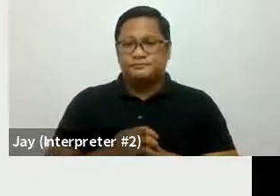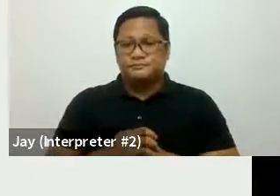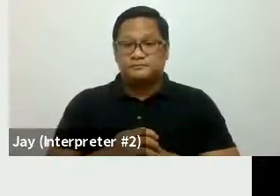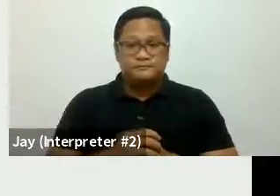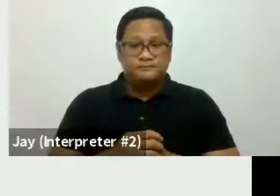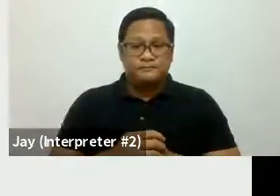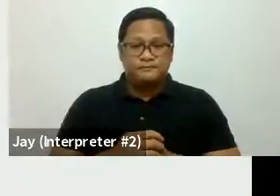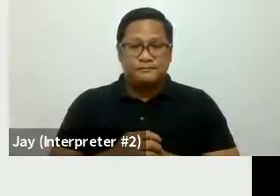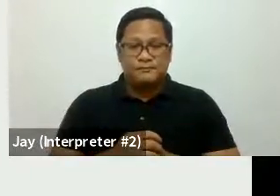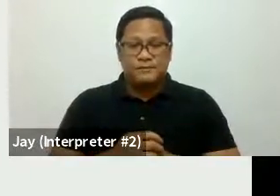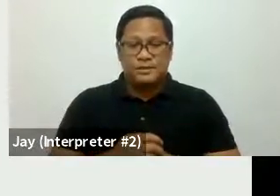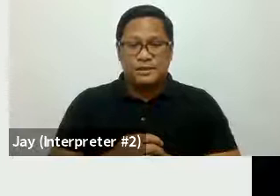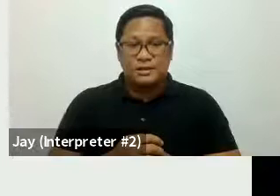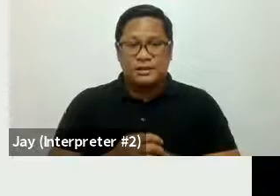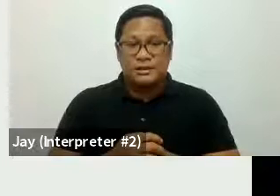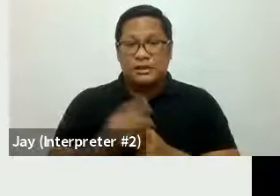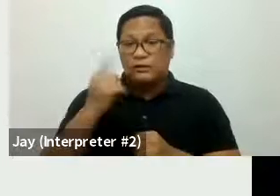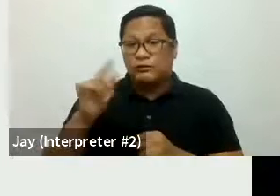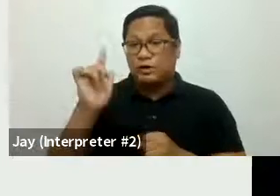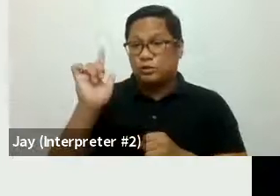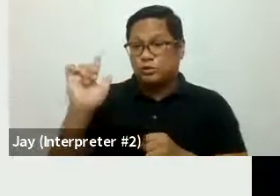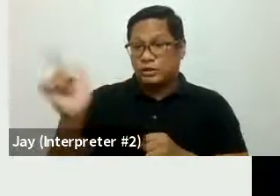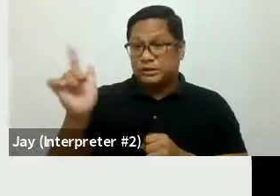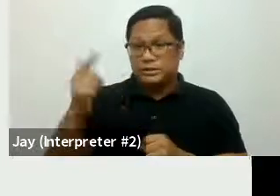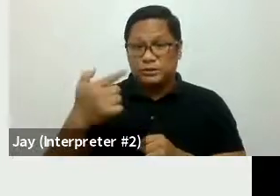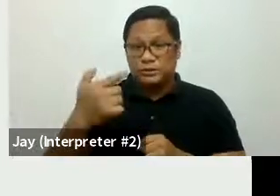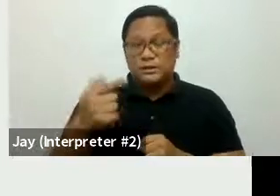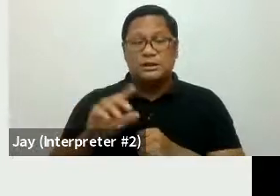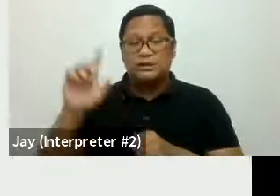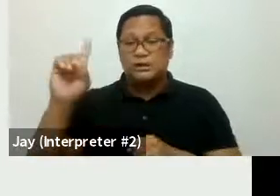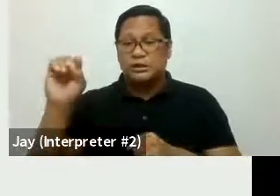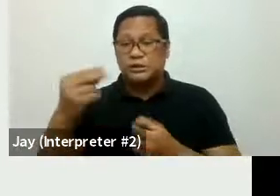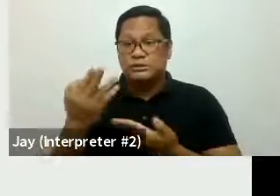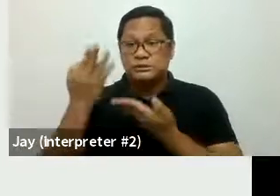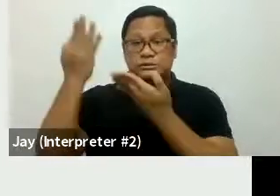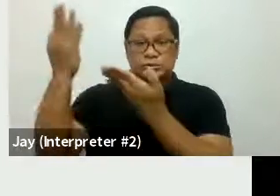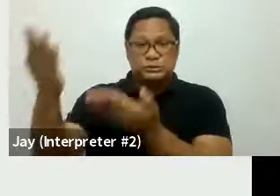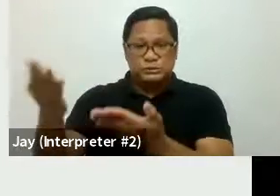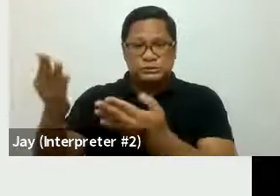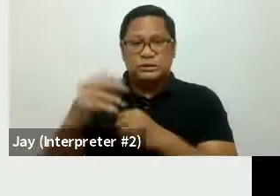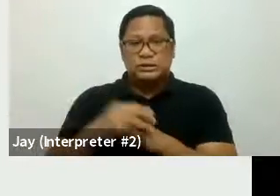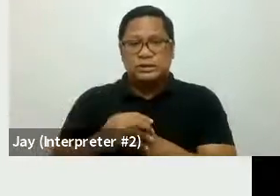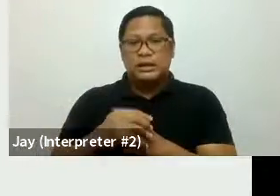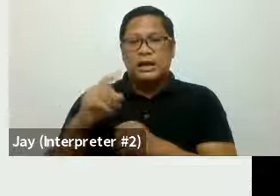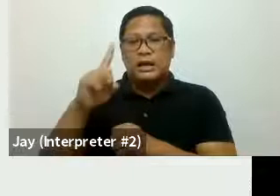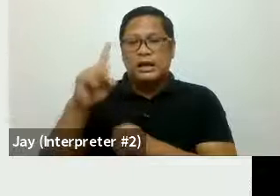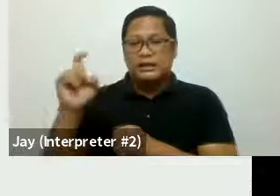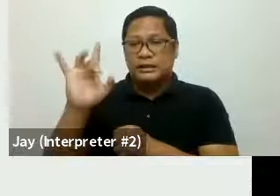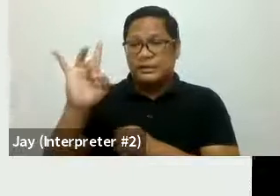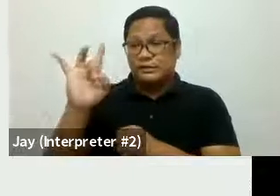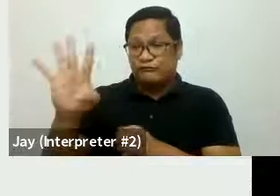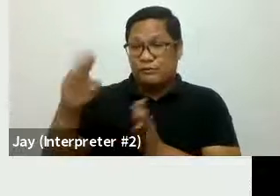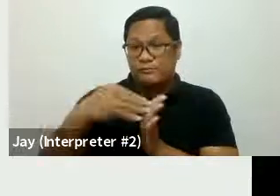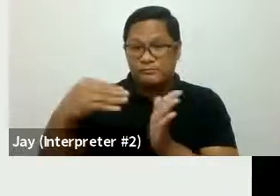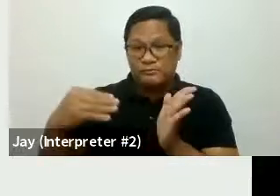So for 2021, the DOH proposed a total of 184 billion.